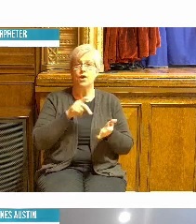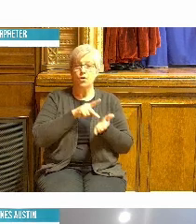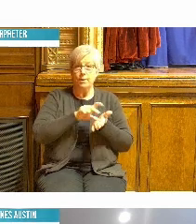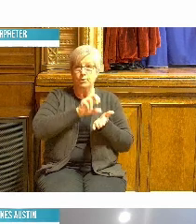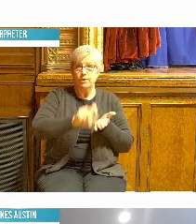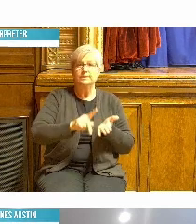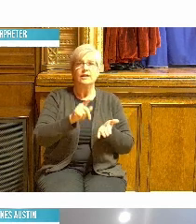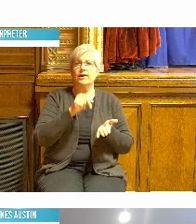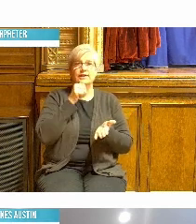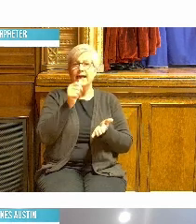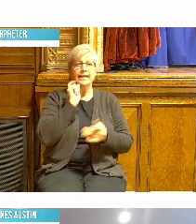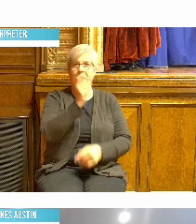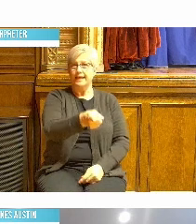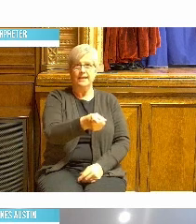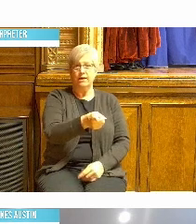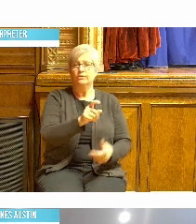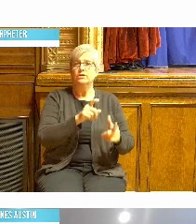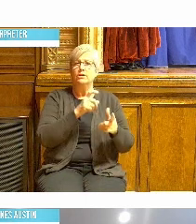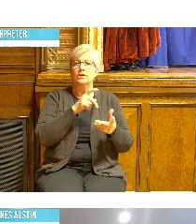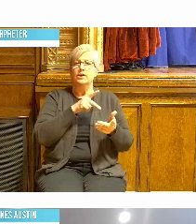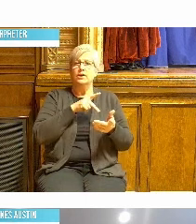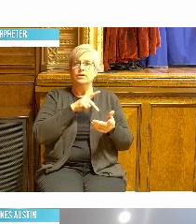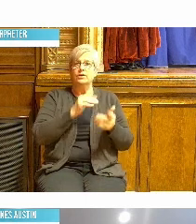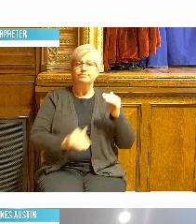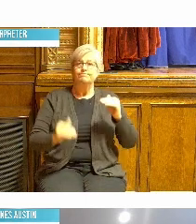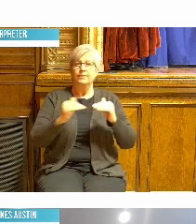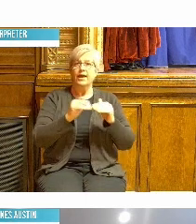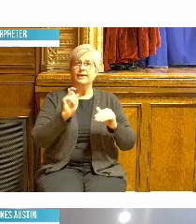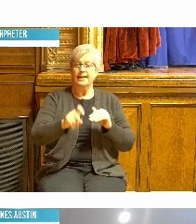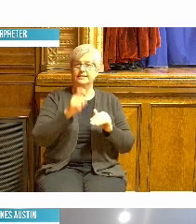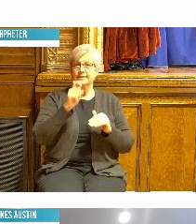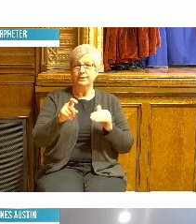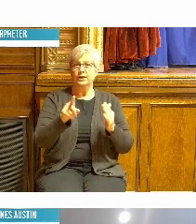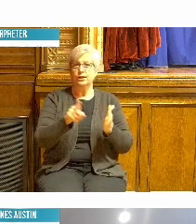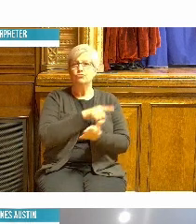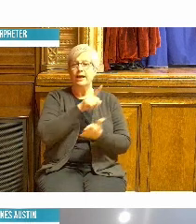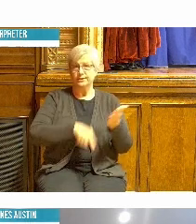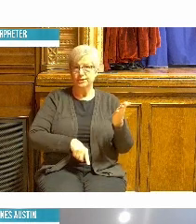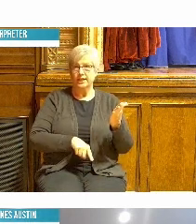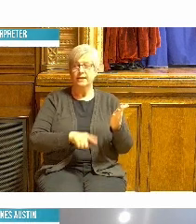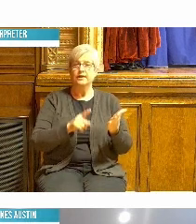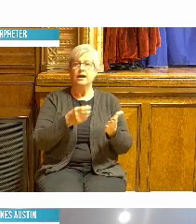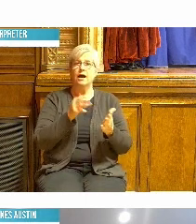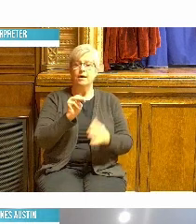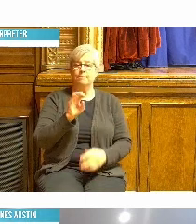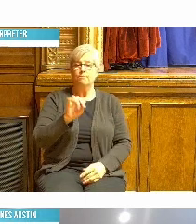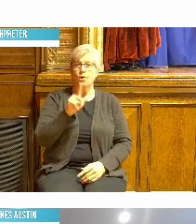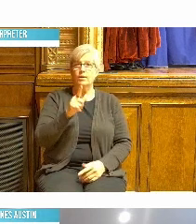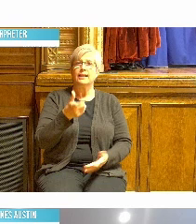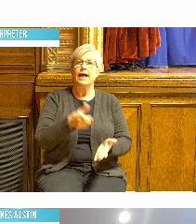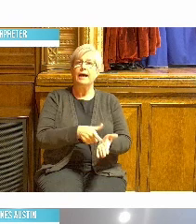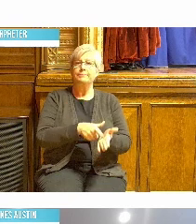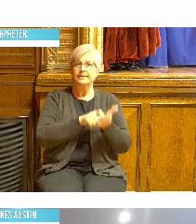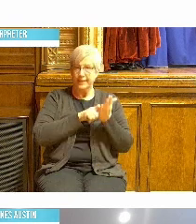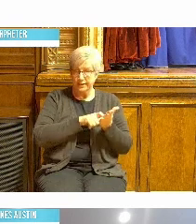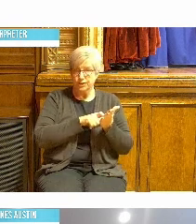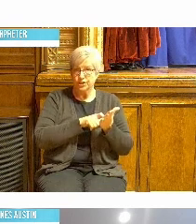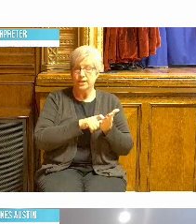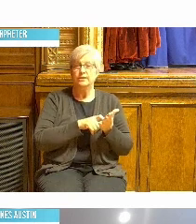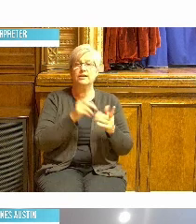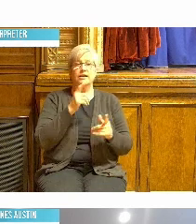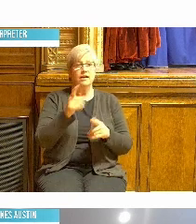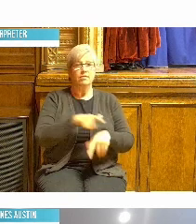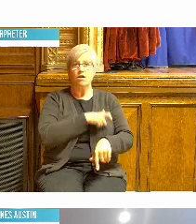Reparations are not a handout. Reparations are a necessary correction, a moral obligation,